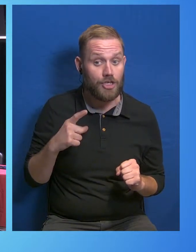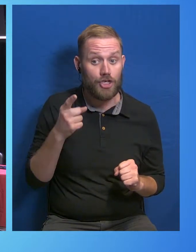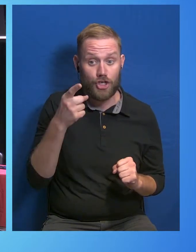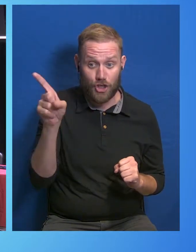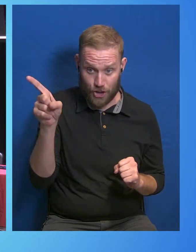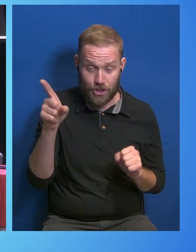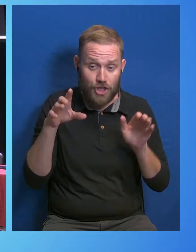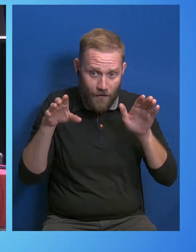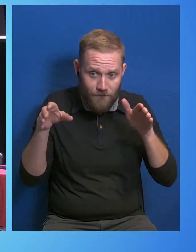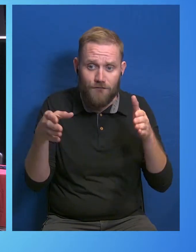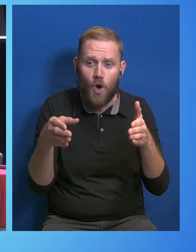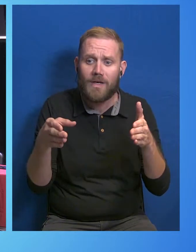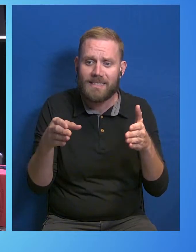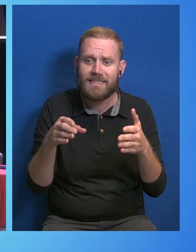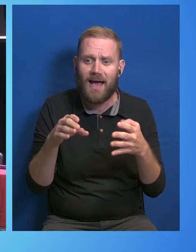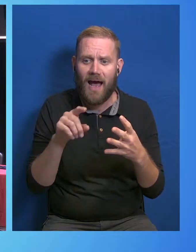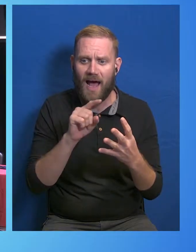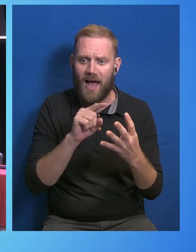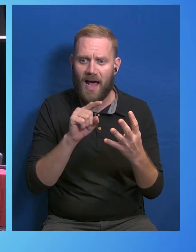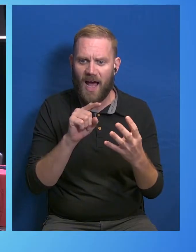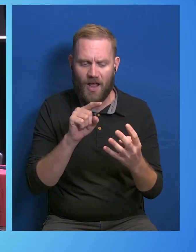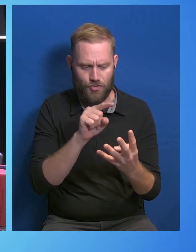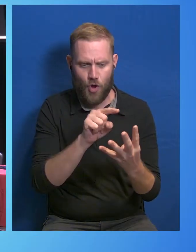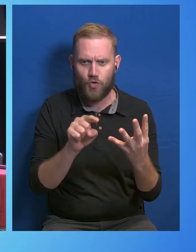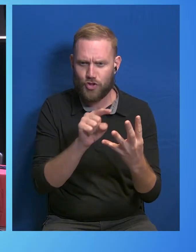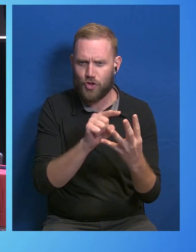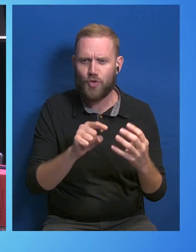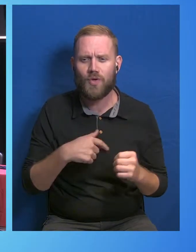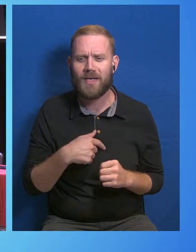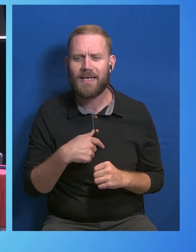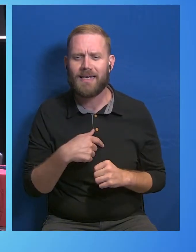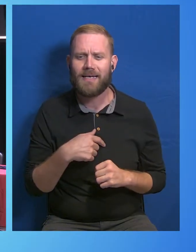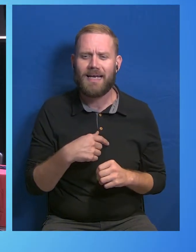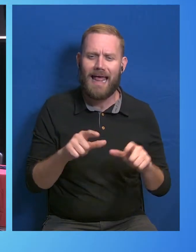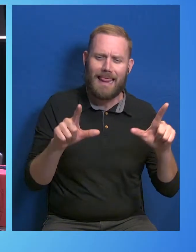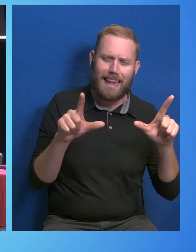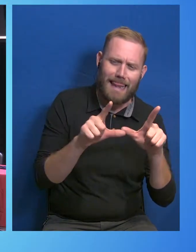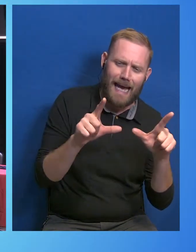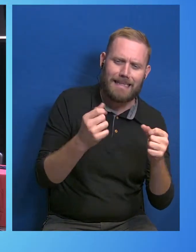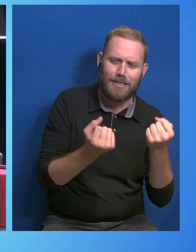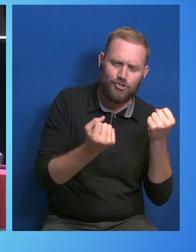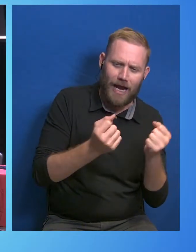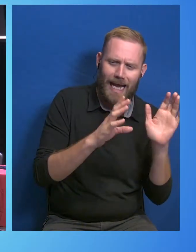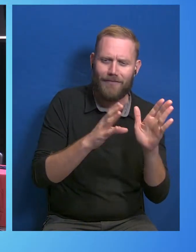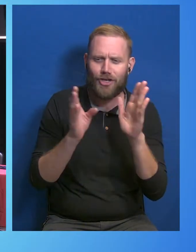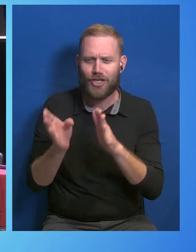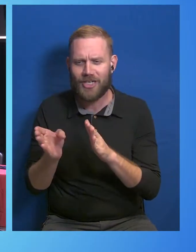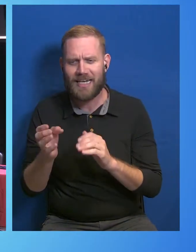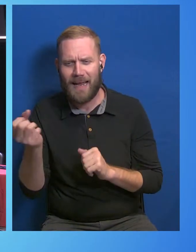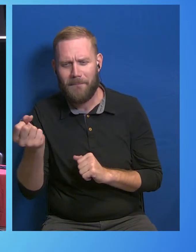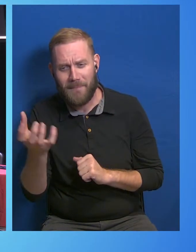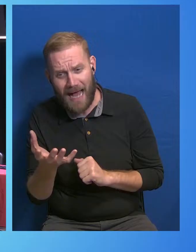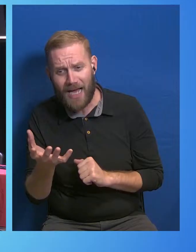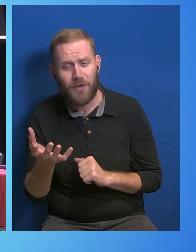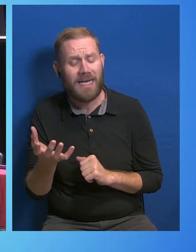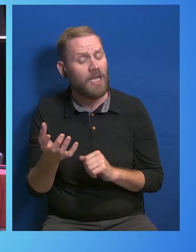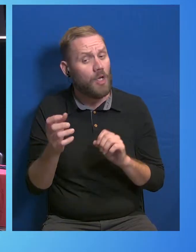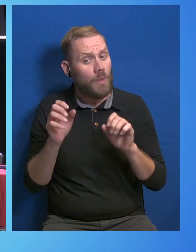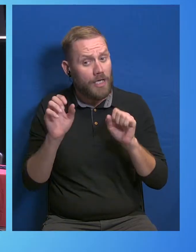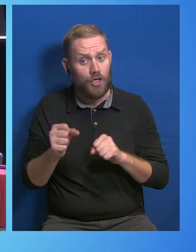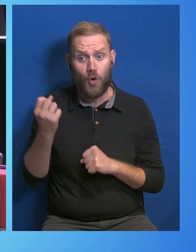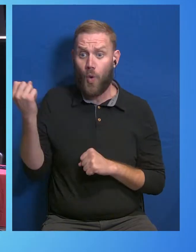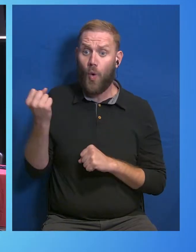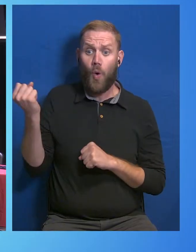to focus on those. The lottery and the license plate 1 could certainly submit